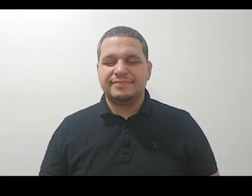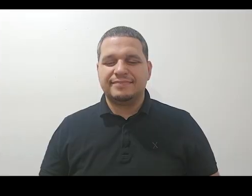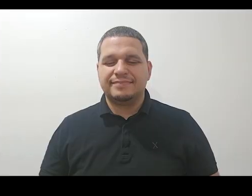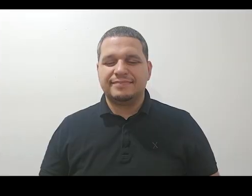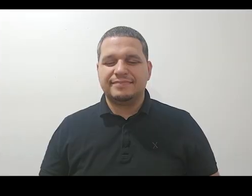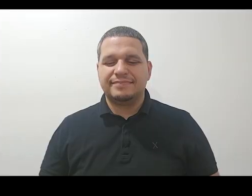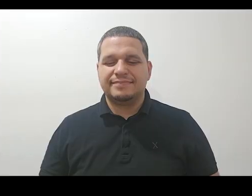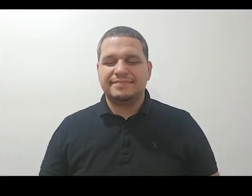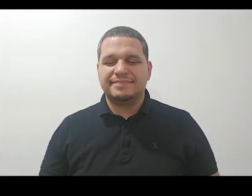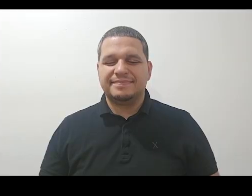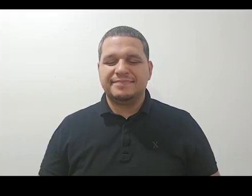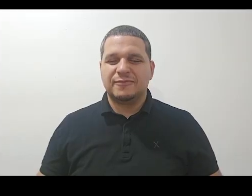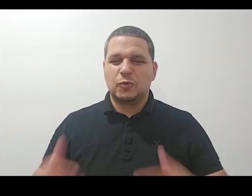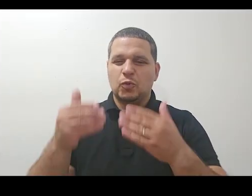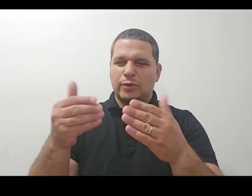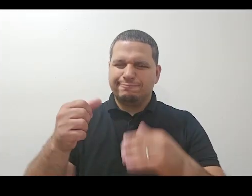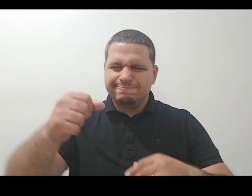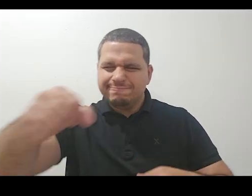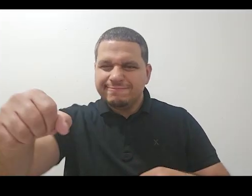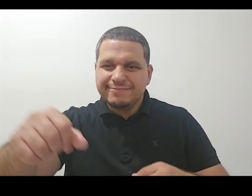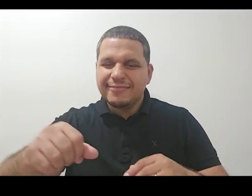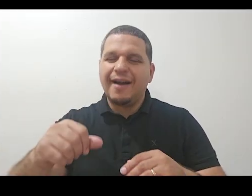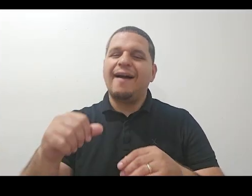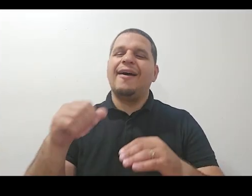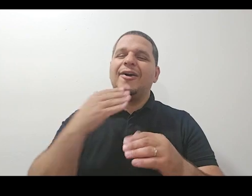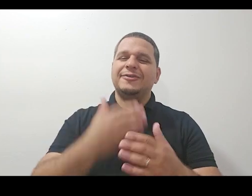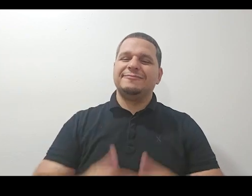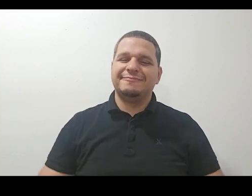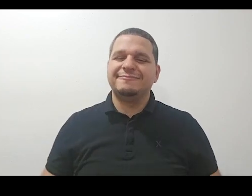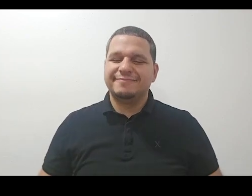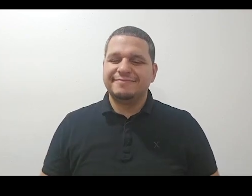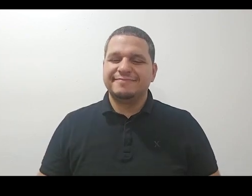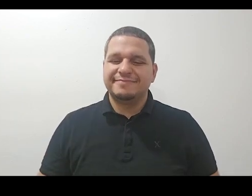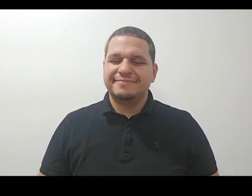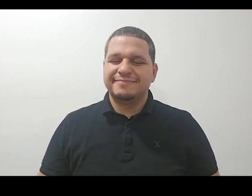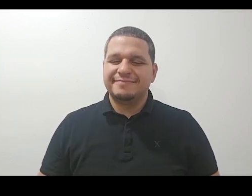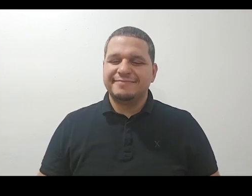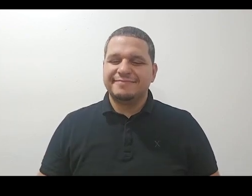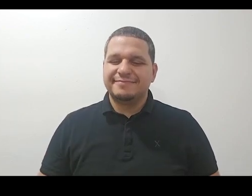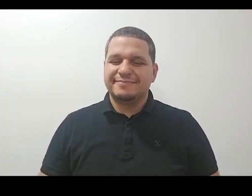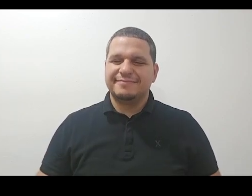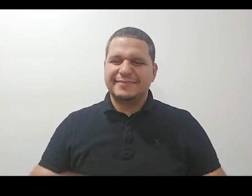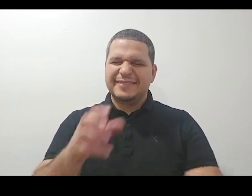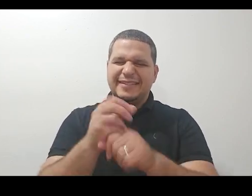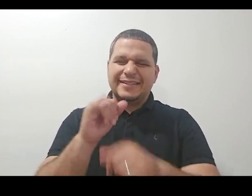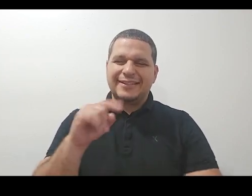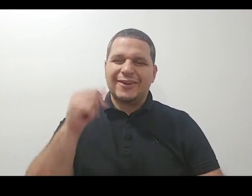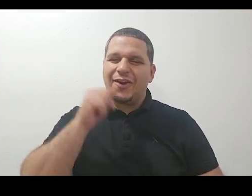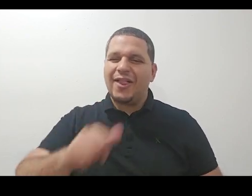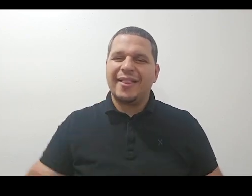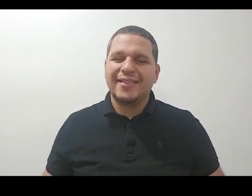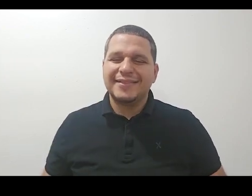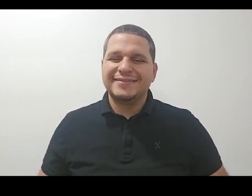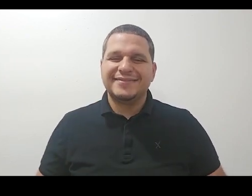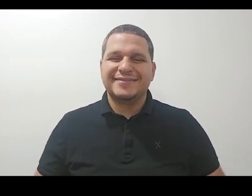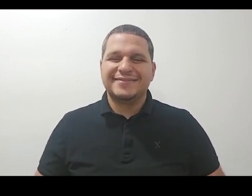Oh, go ahead, reach for it. Uh-huh. Oh, get it, girl.